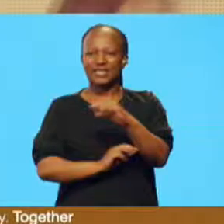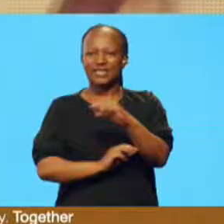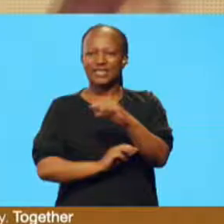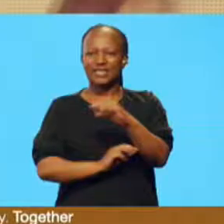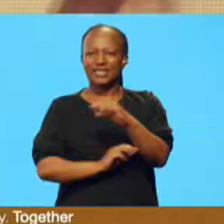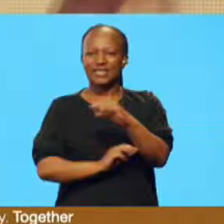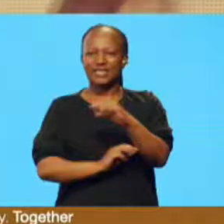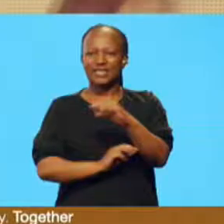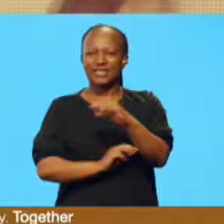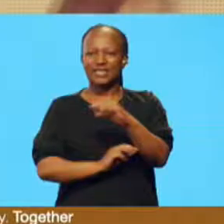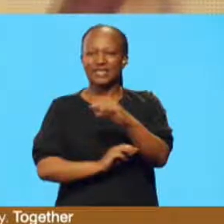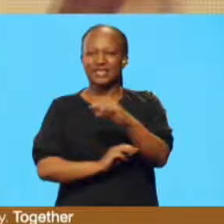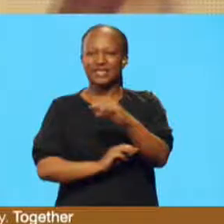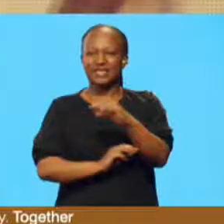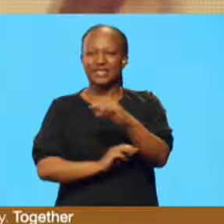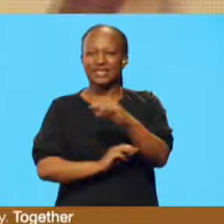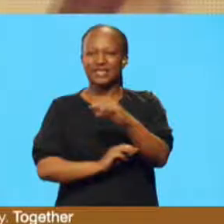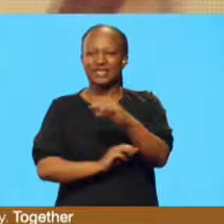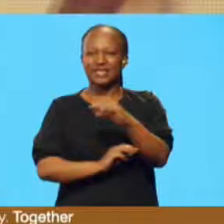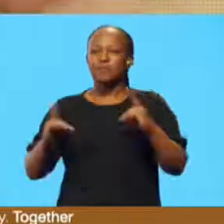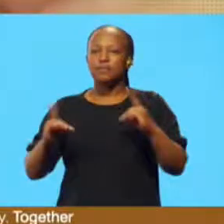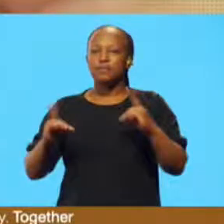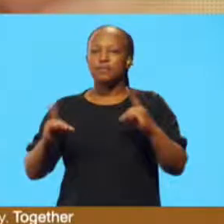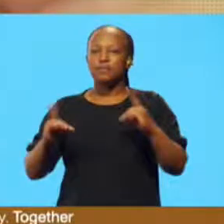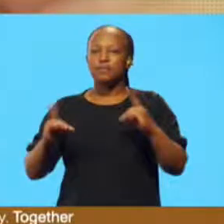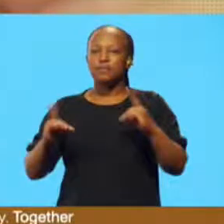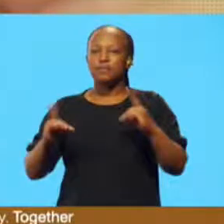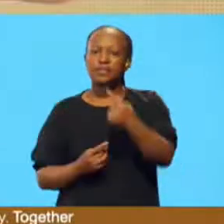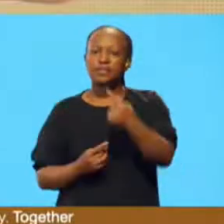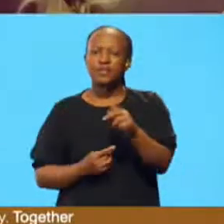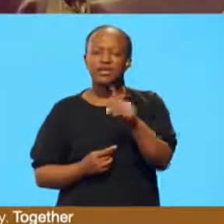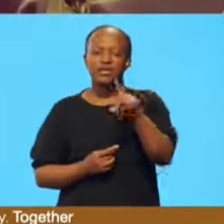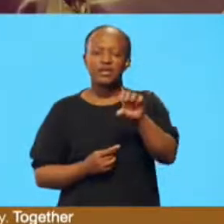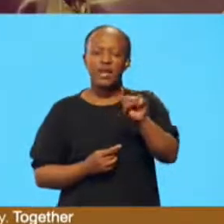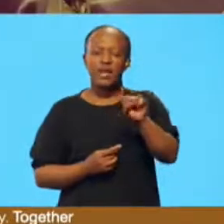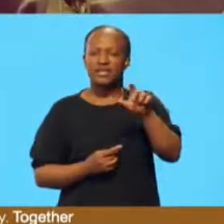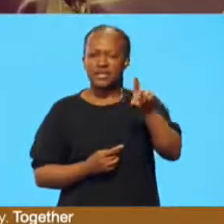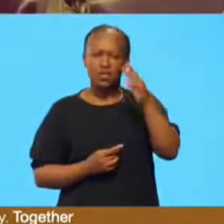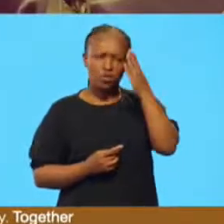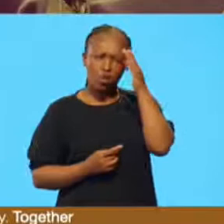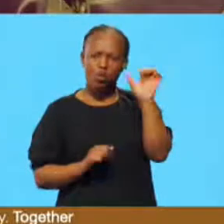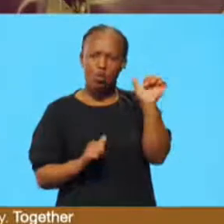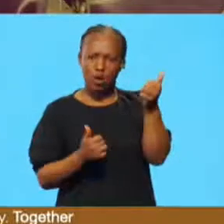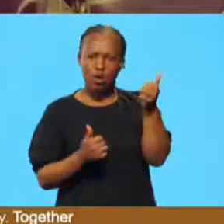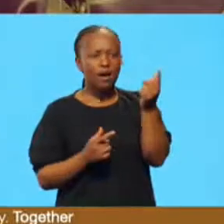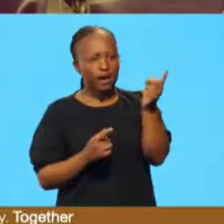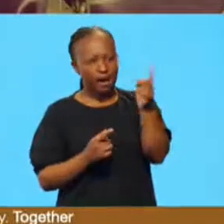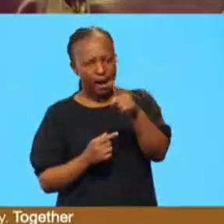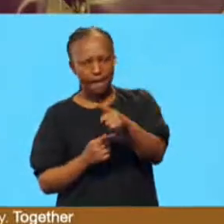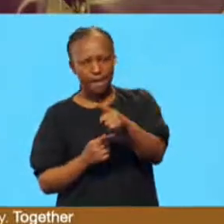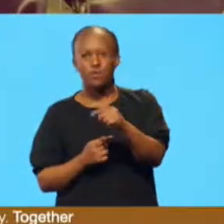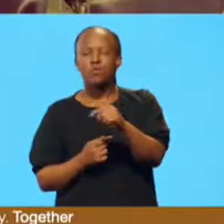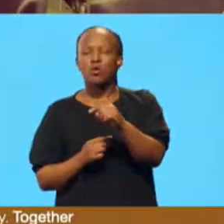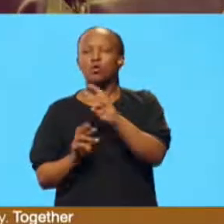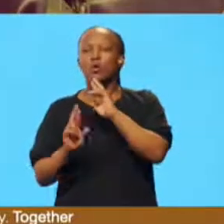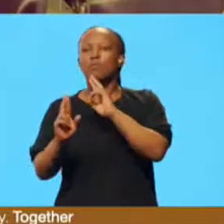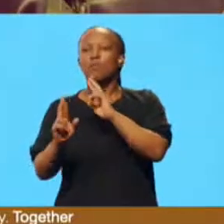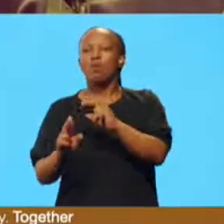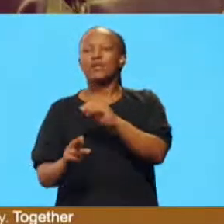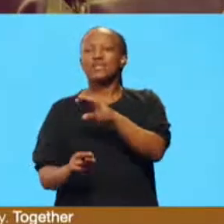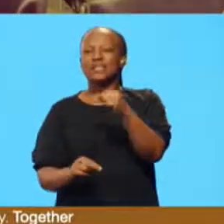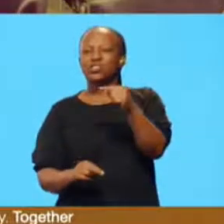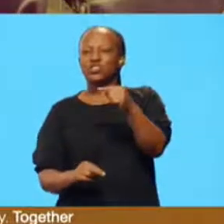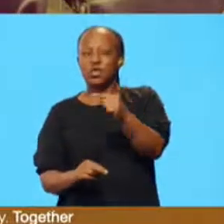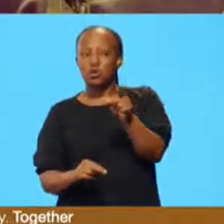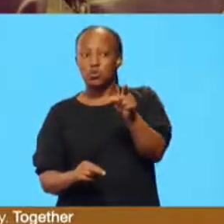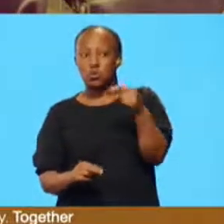are calling on departments to say, departments, DSD knows, come and report to the CGE on how far are you